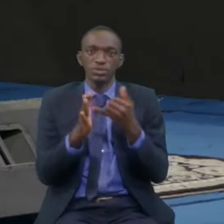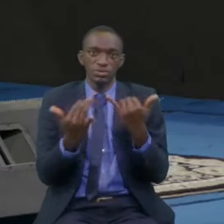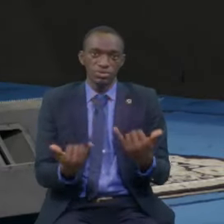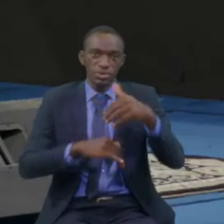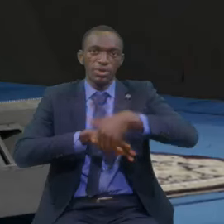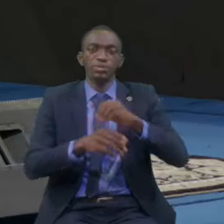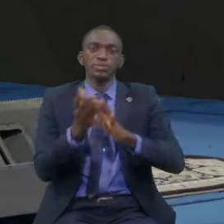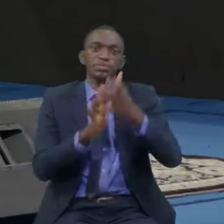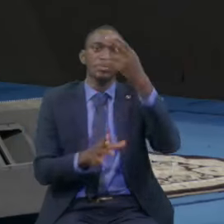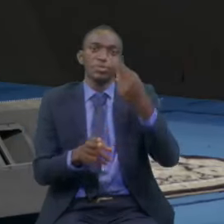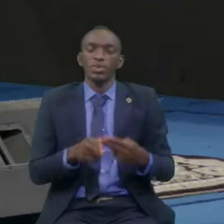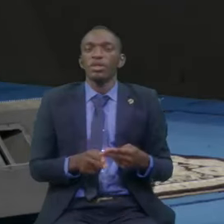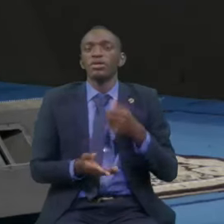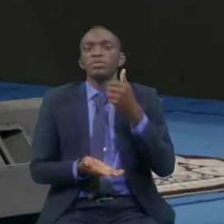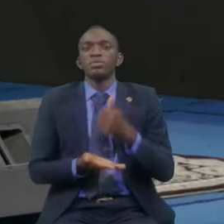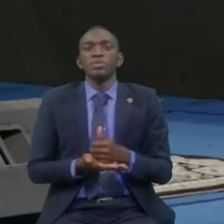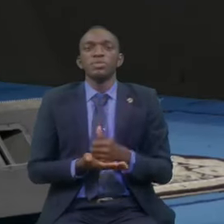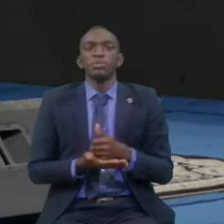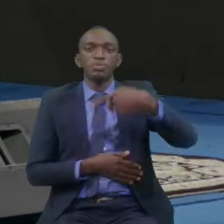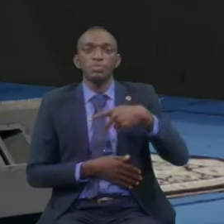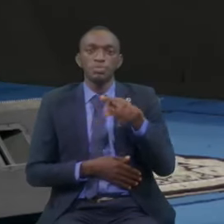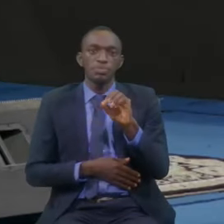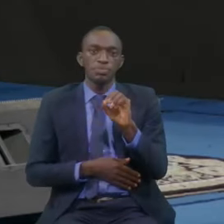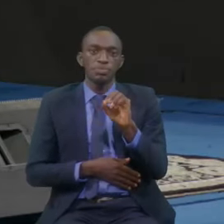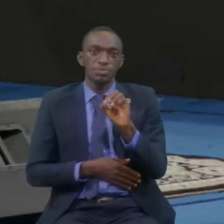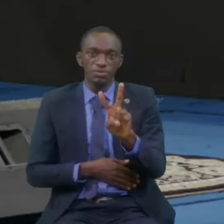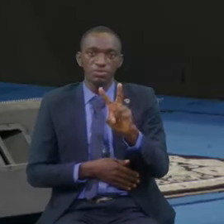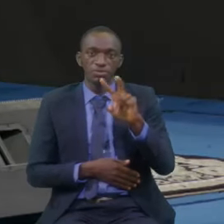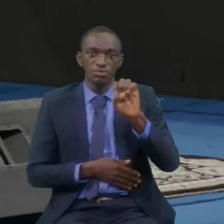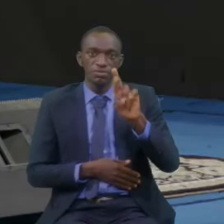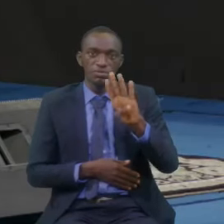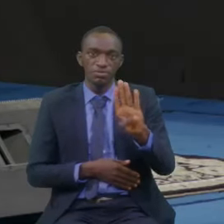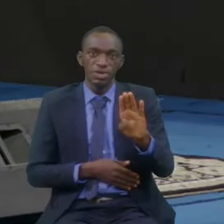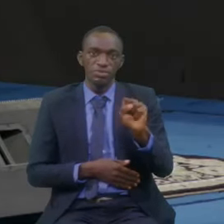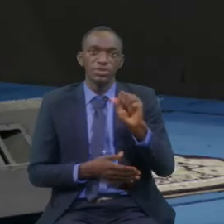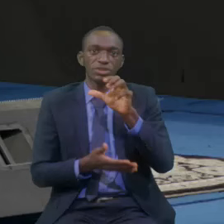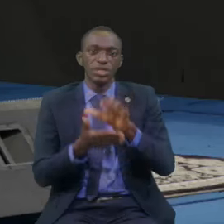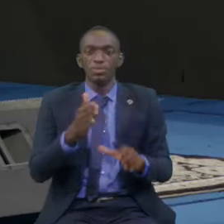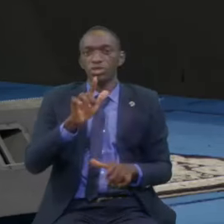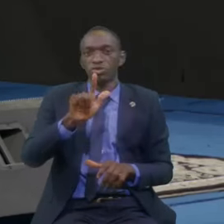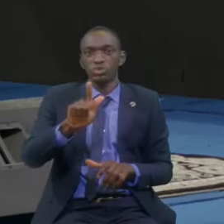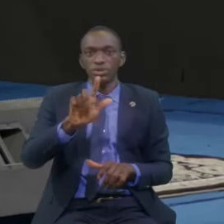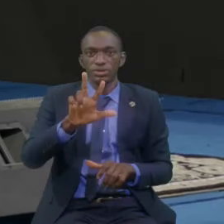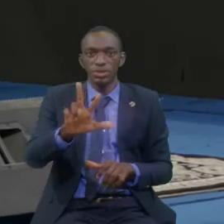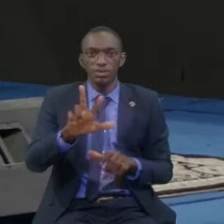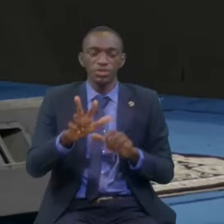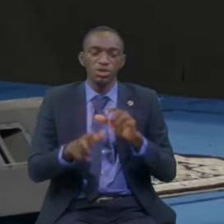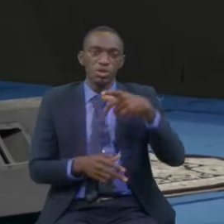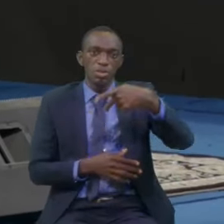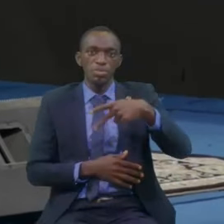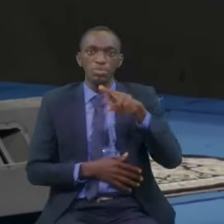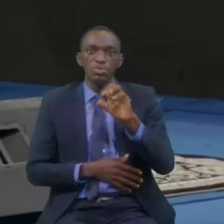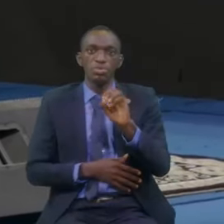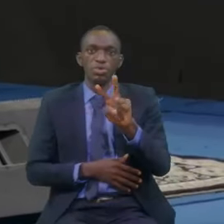chapter 23. We're reading from verse 26. Proverbs